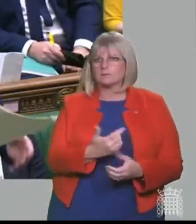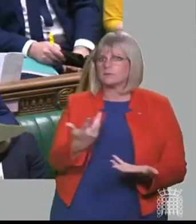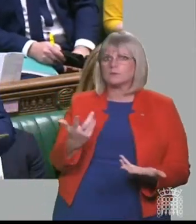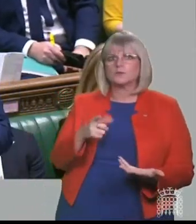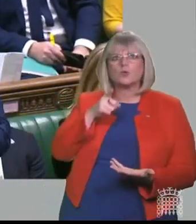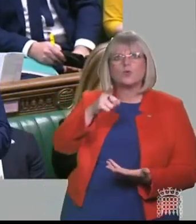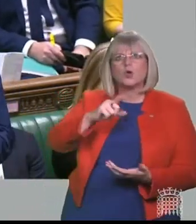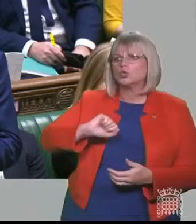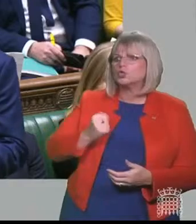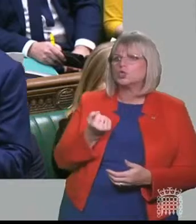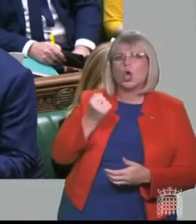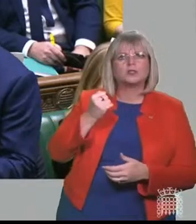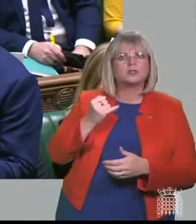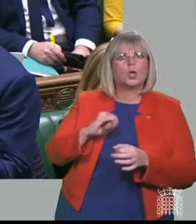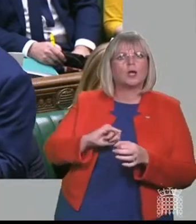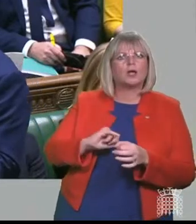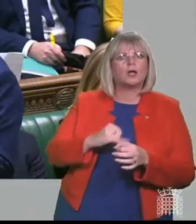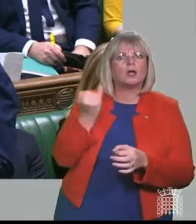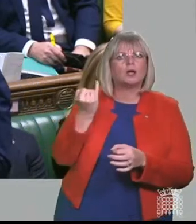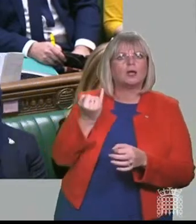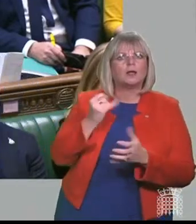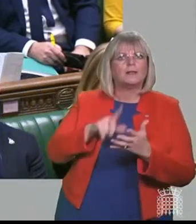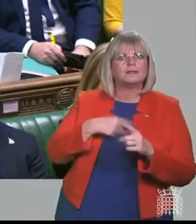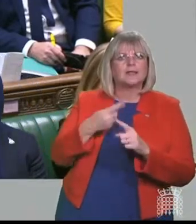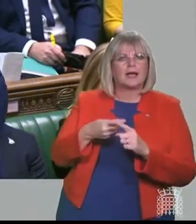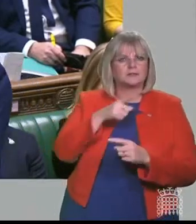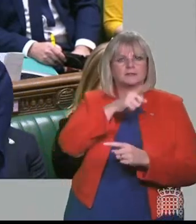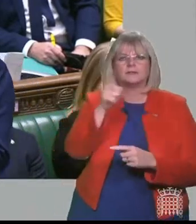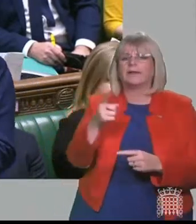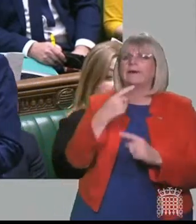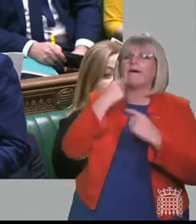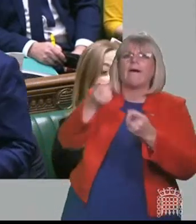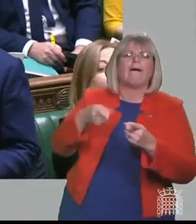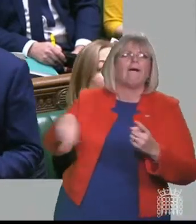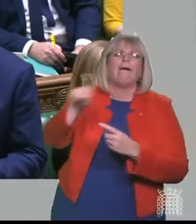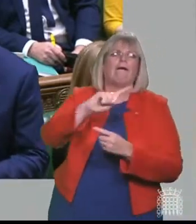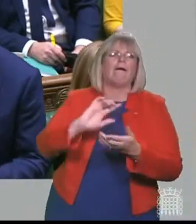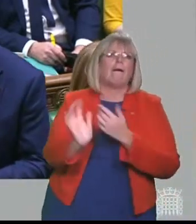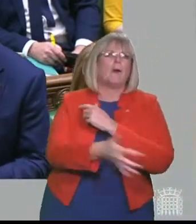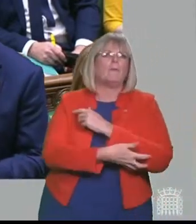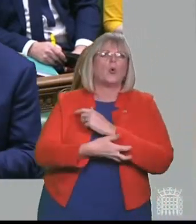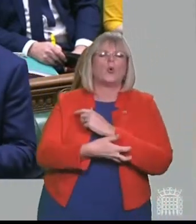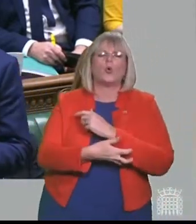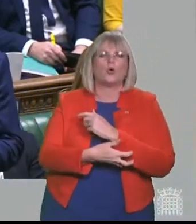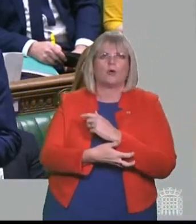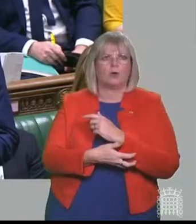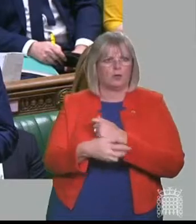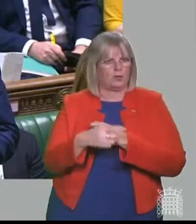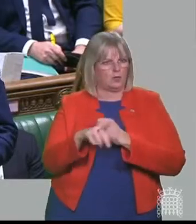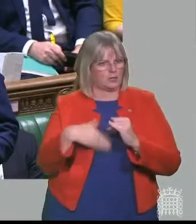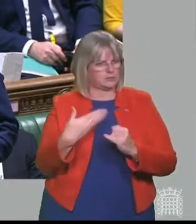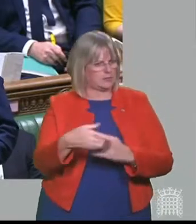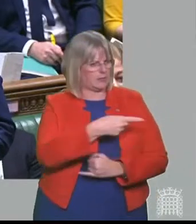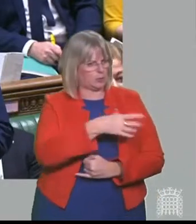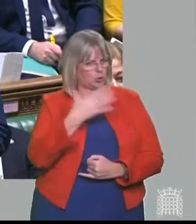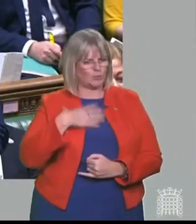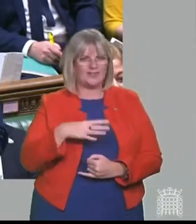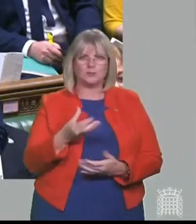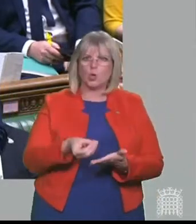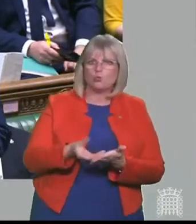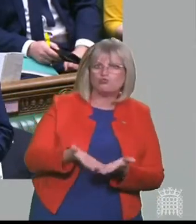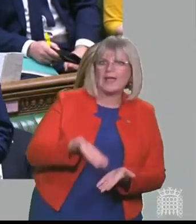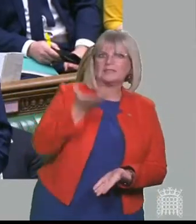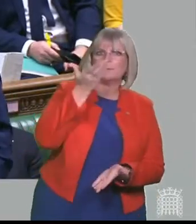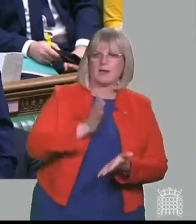funny how Scotland is always told it's too poor until they need to raise money from our exports and natural resources, and then